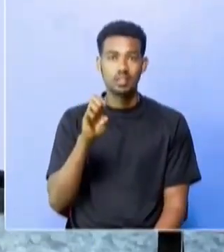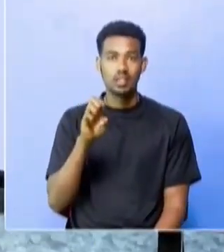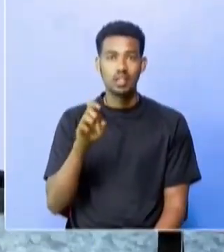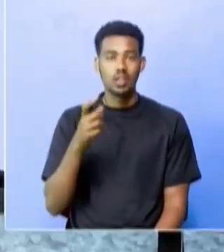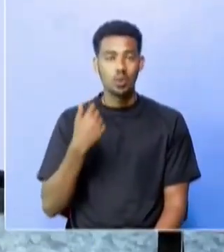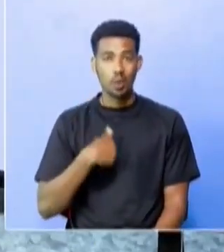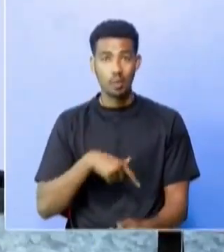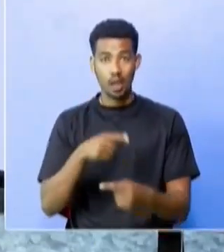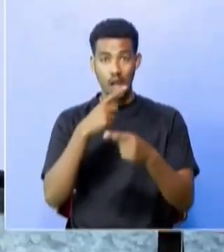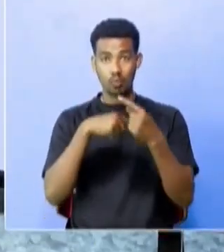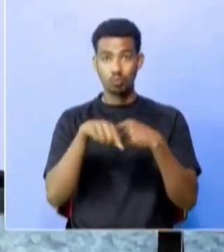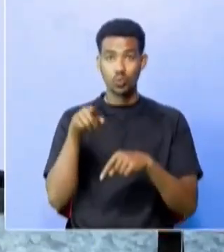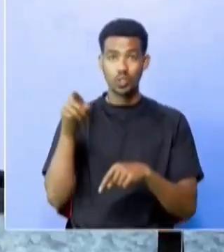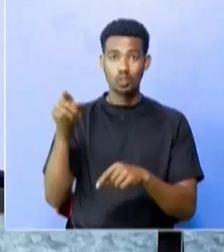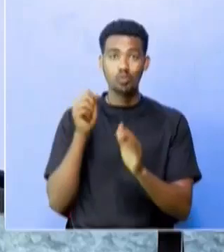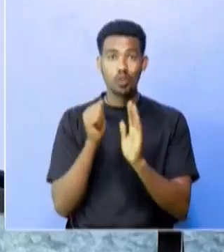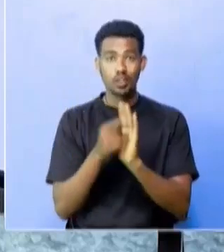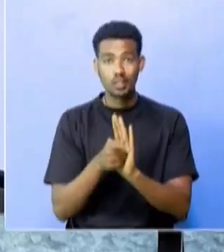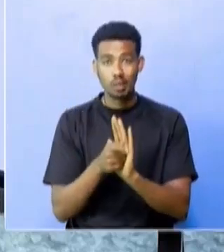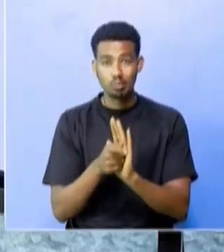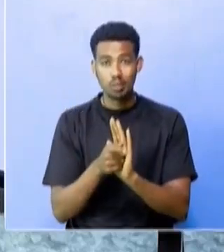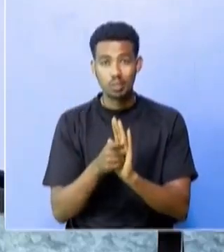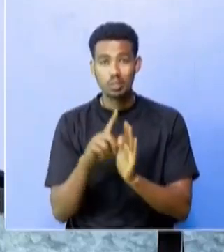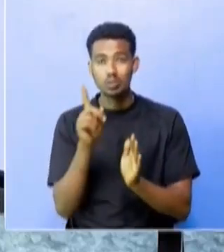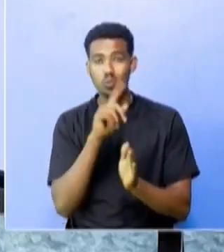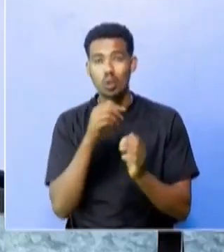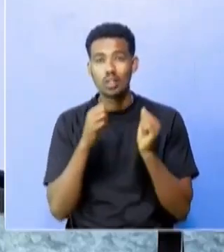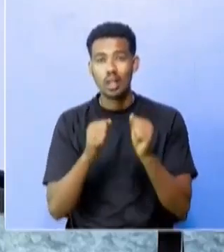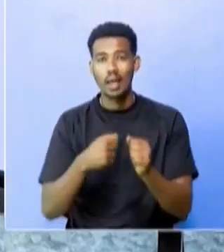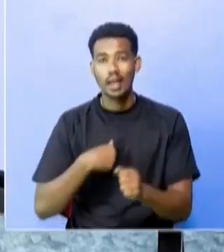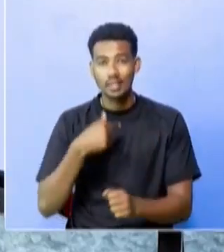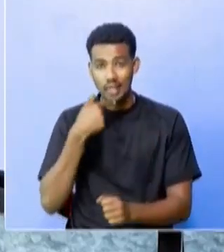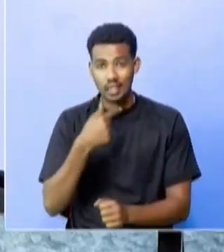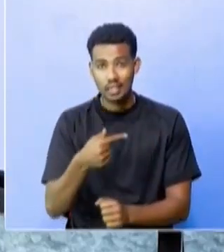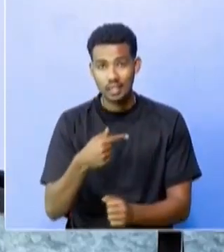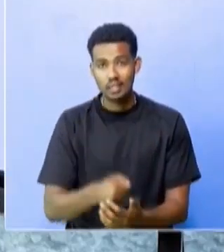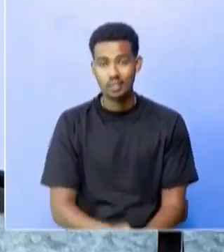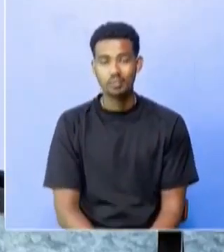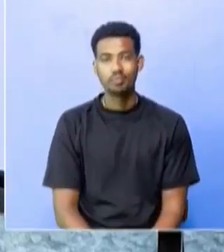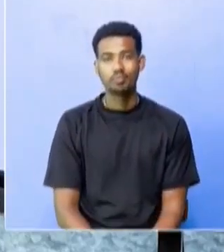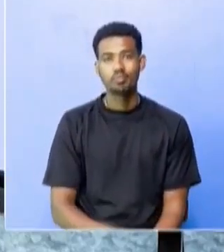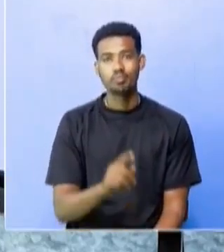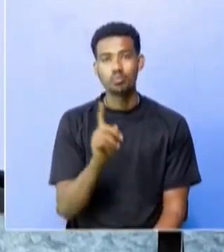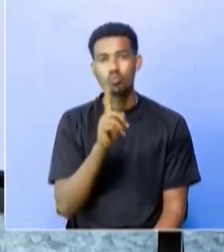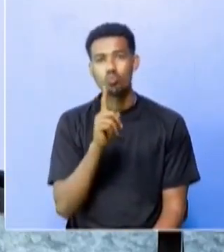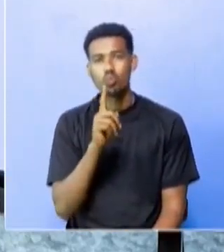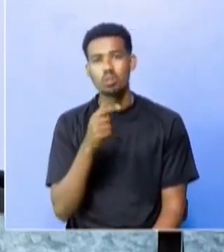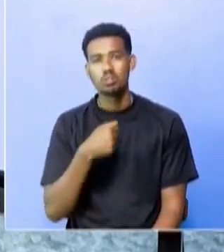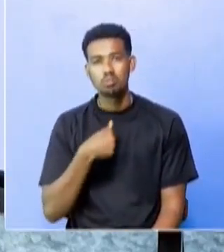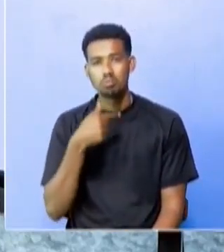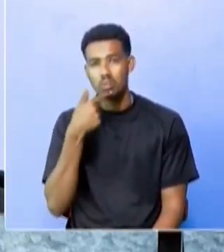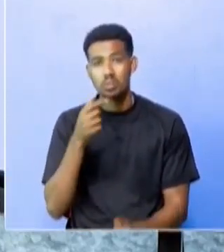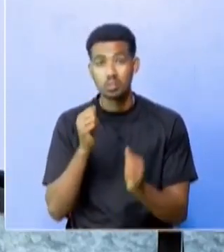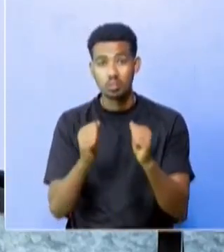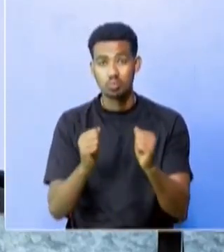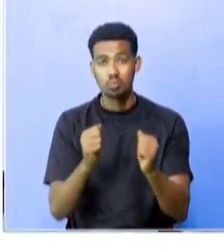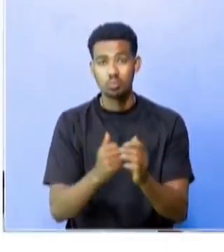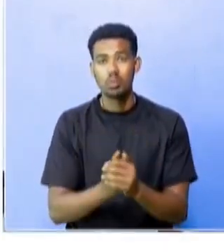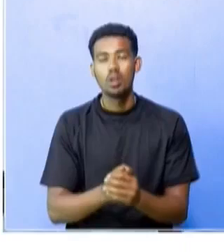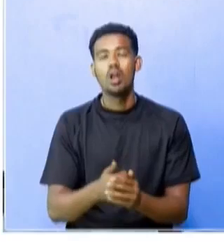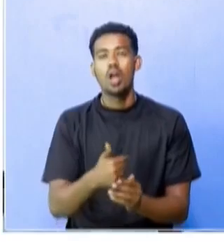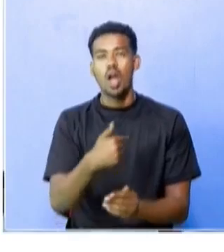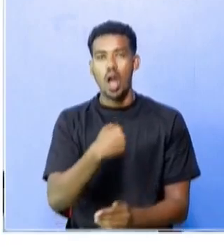we come to here, for example, what can I say? What can I say? For example,